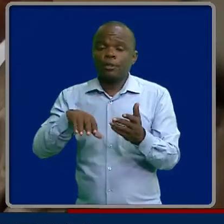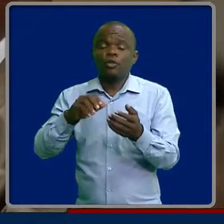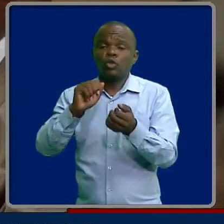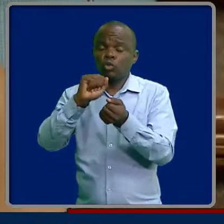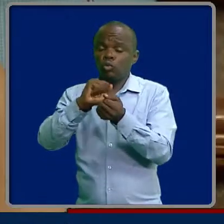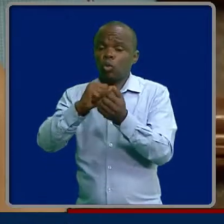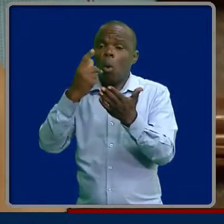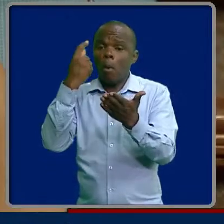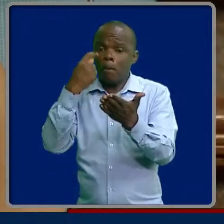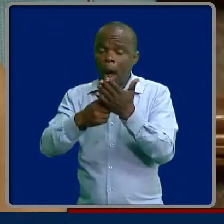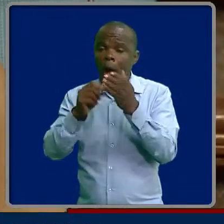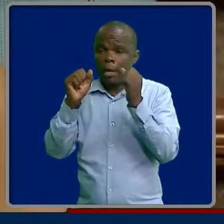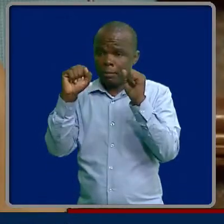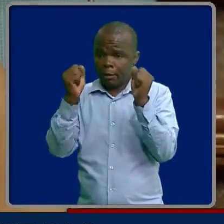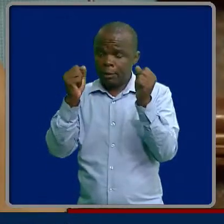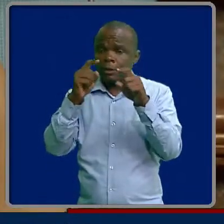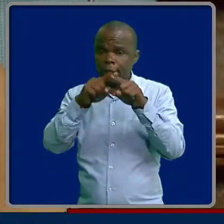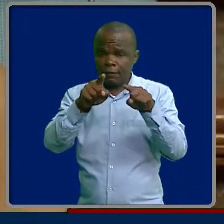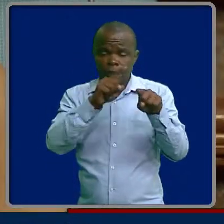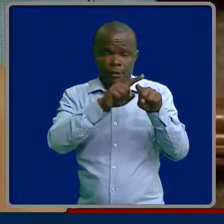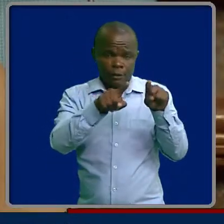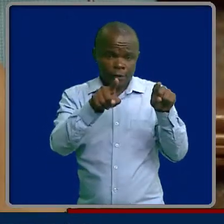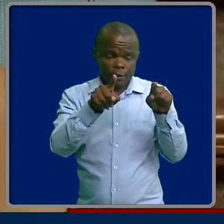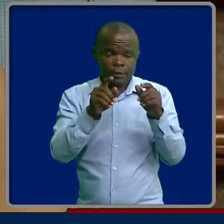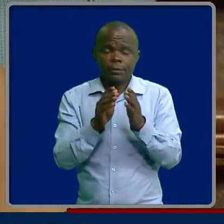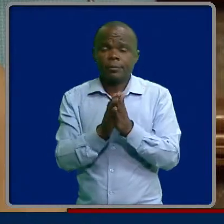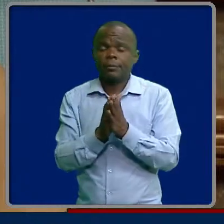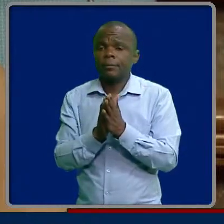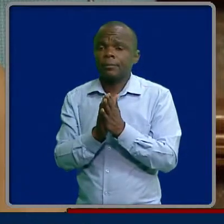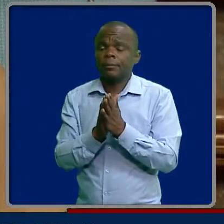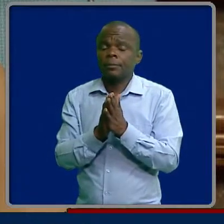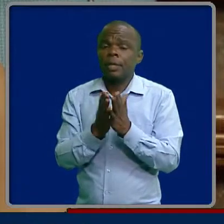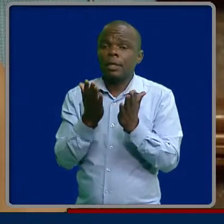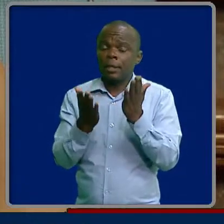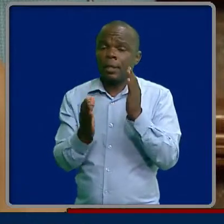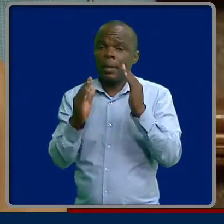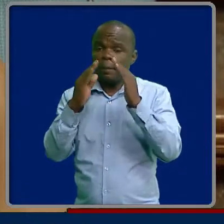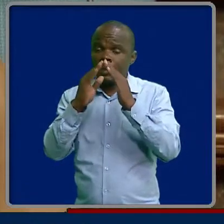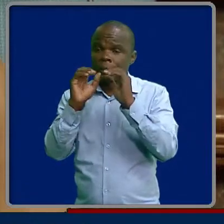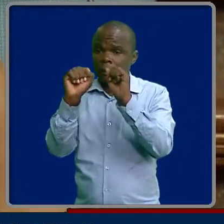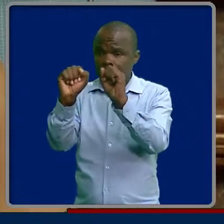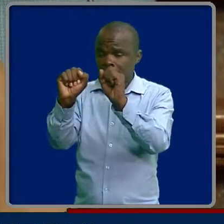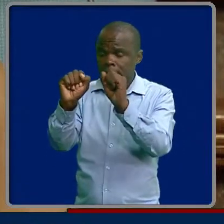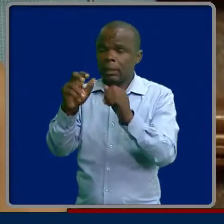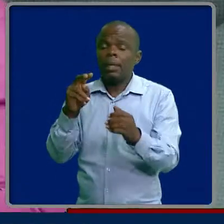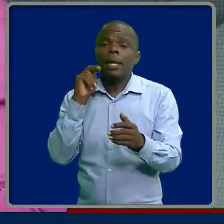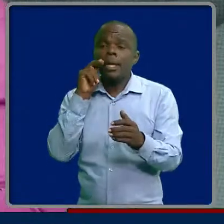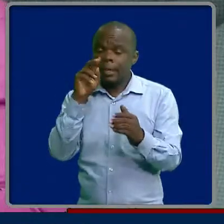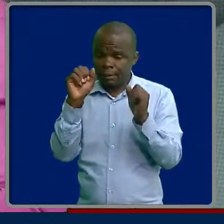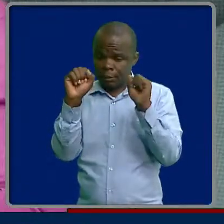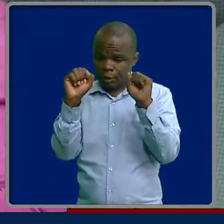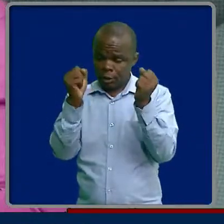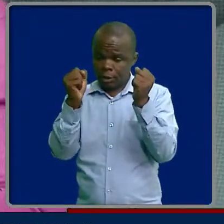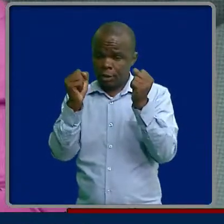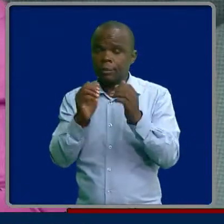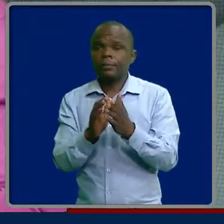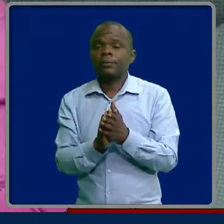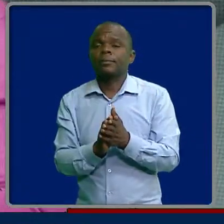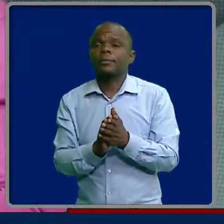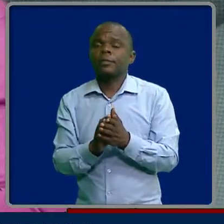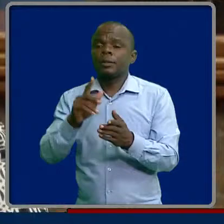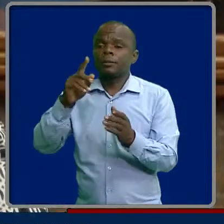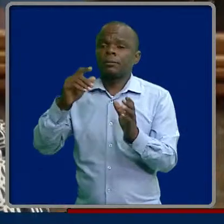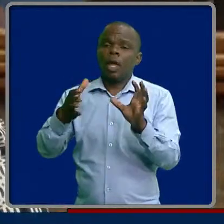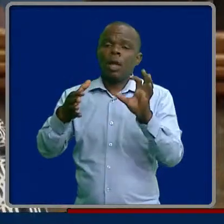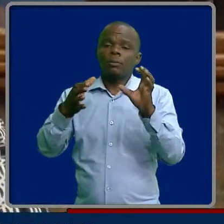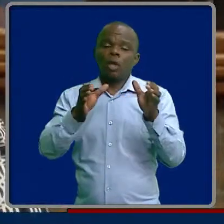and the funds were eventually removed from the budget. She pleads that the ministry really needs the equipment. The Public Accounts